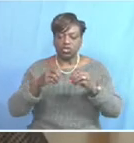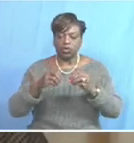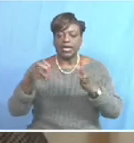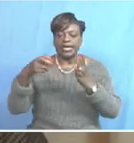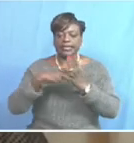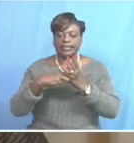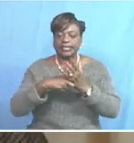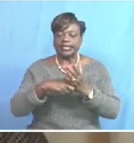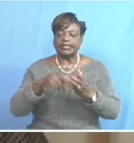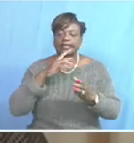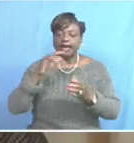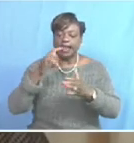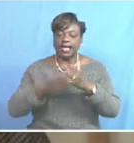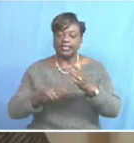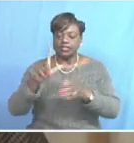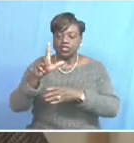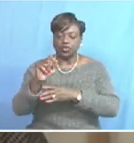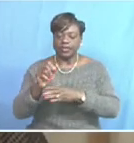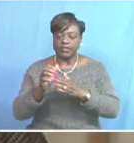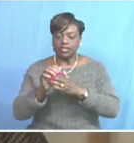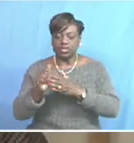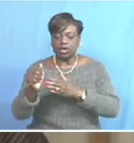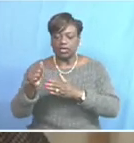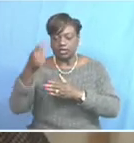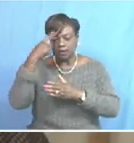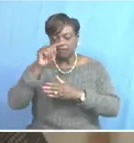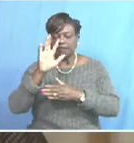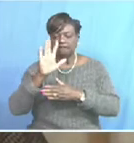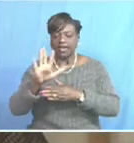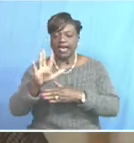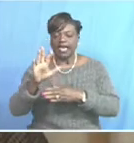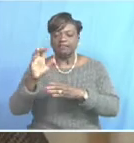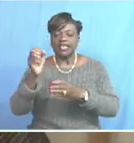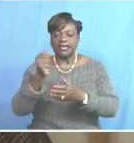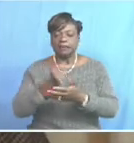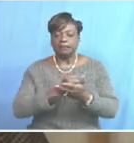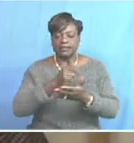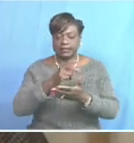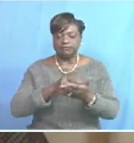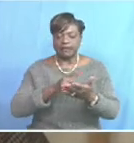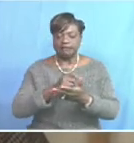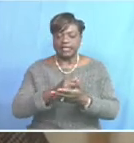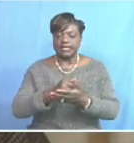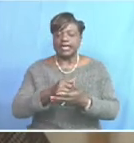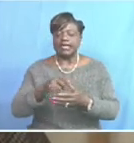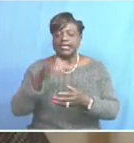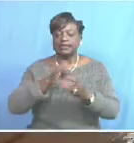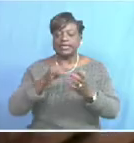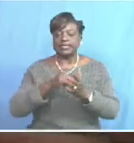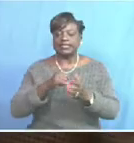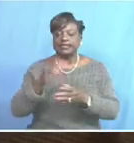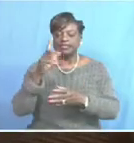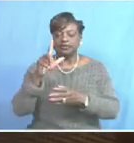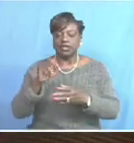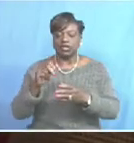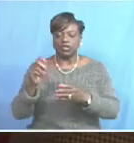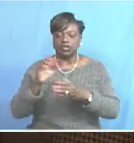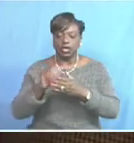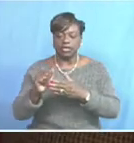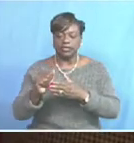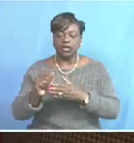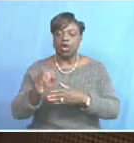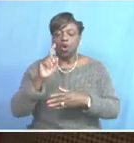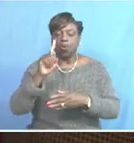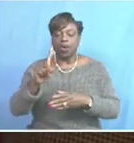at less than $20 for the 5 sessions, and our platinum package is less than $30. We will have one in the spring